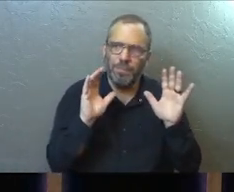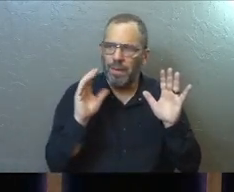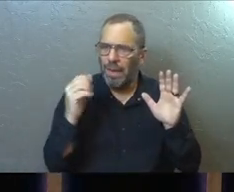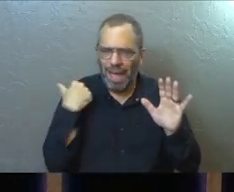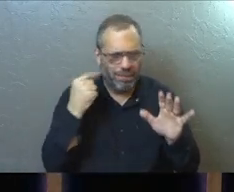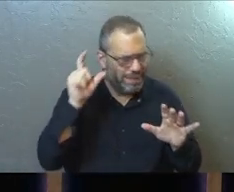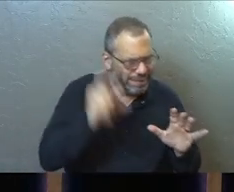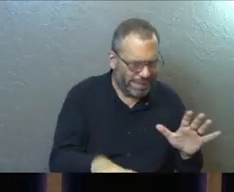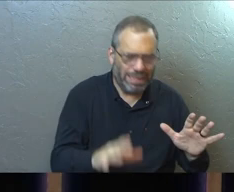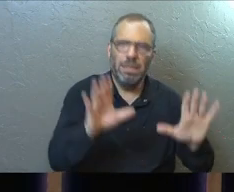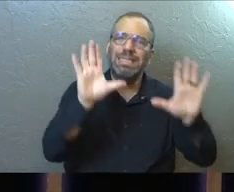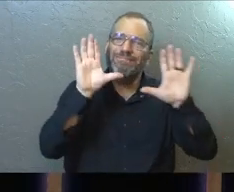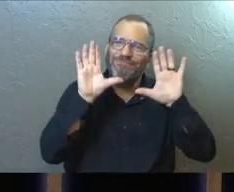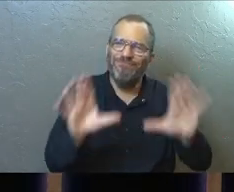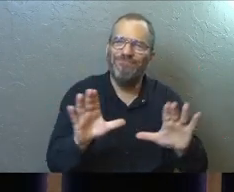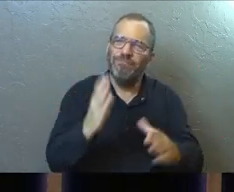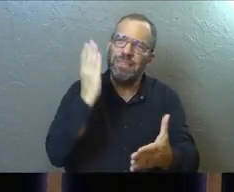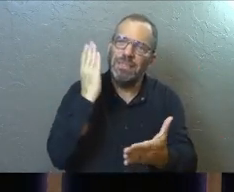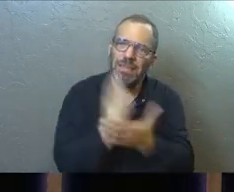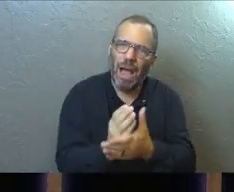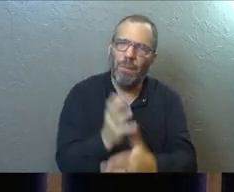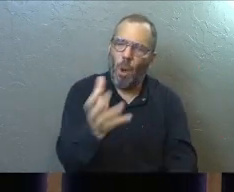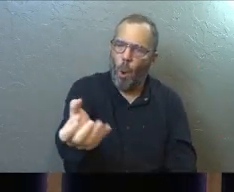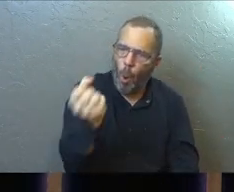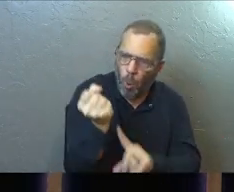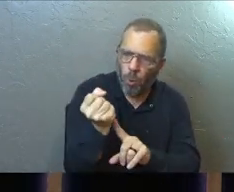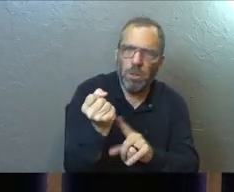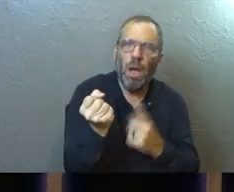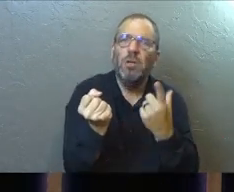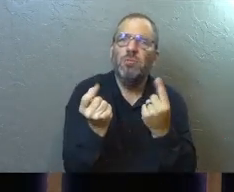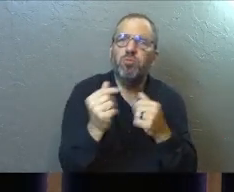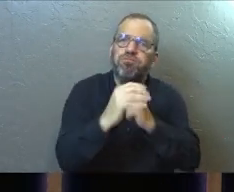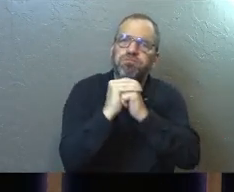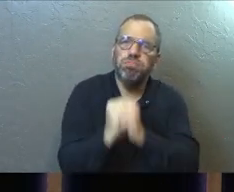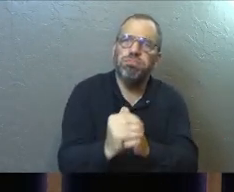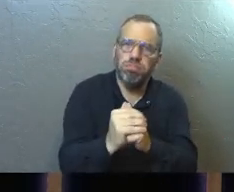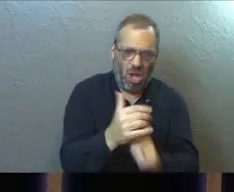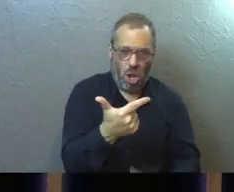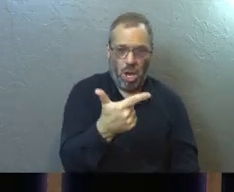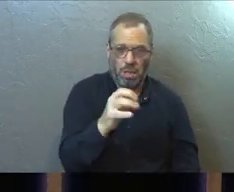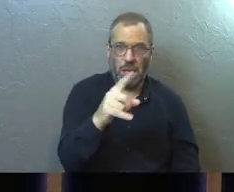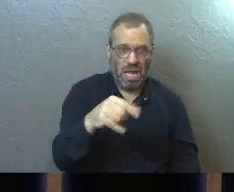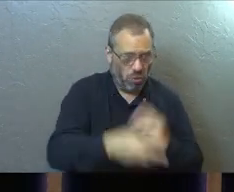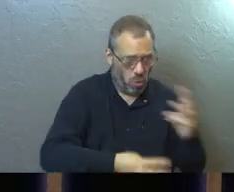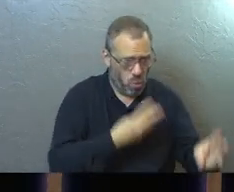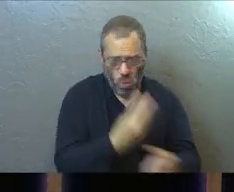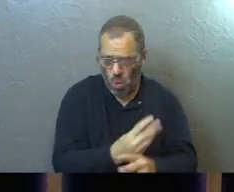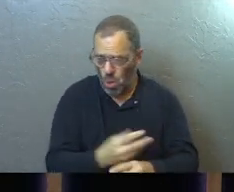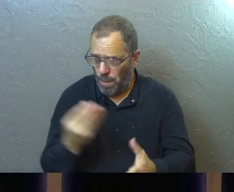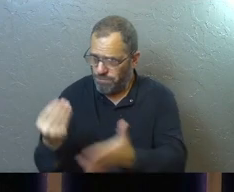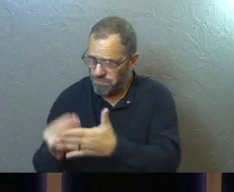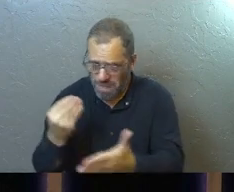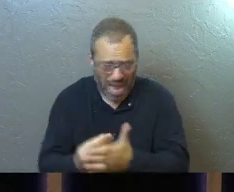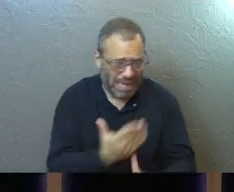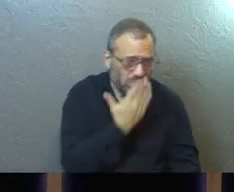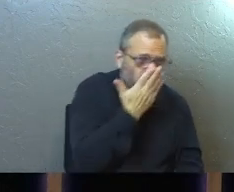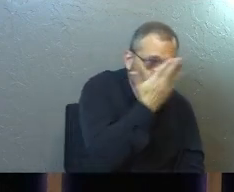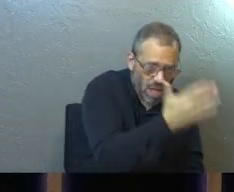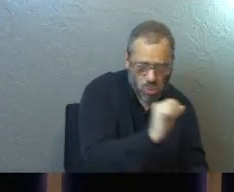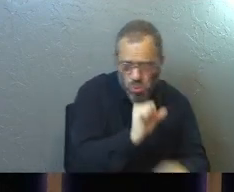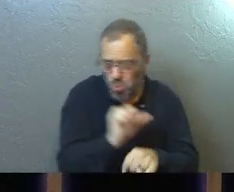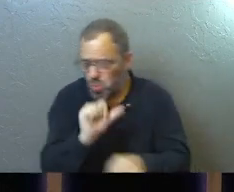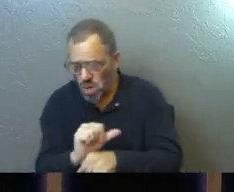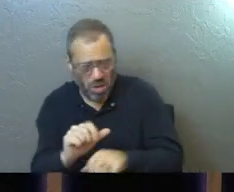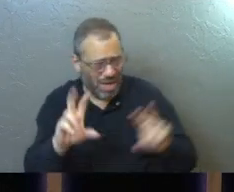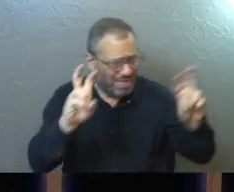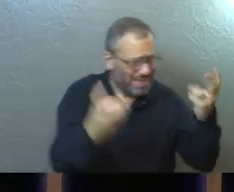And that we need to stop. Because what are we doing? We're worshiping the gods of this world. We're worshiping the gods of money and career